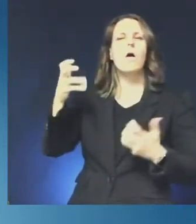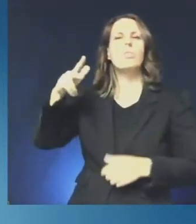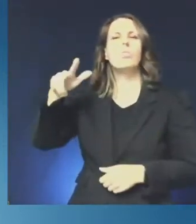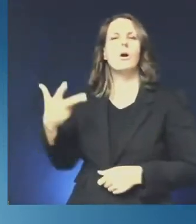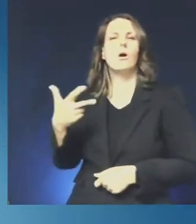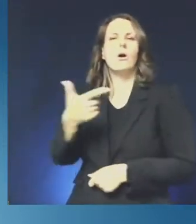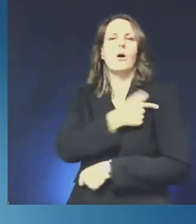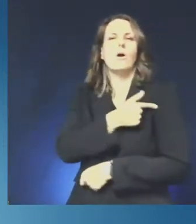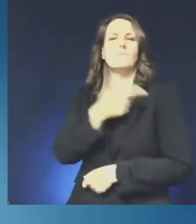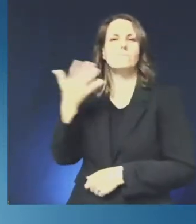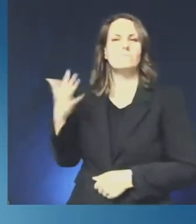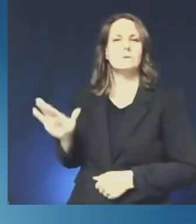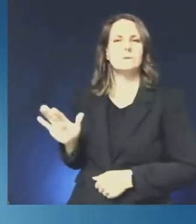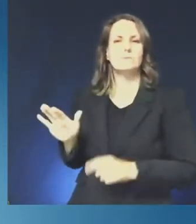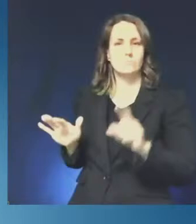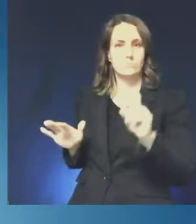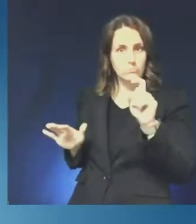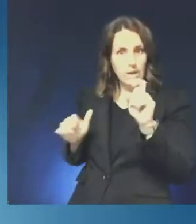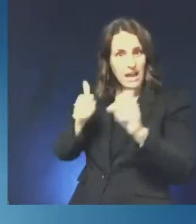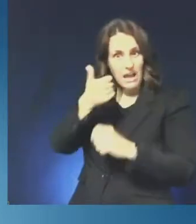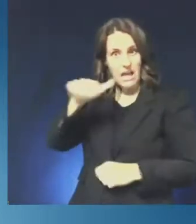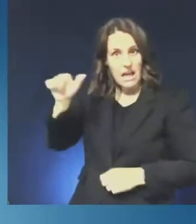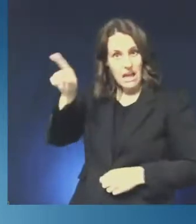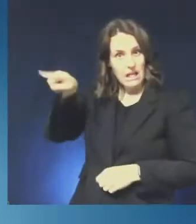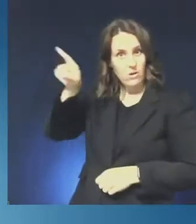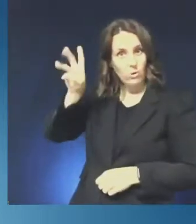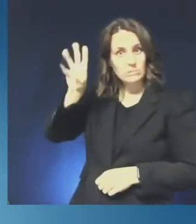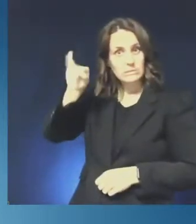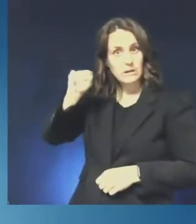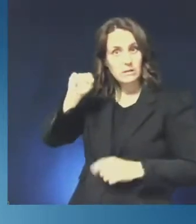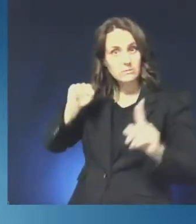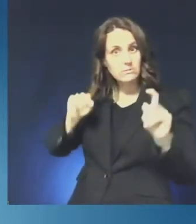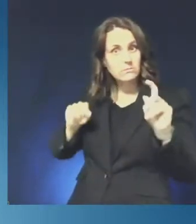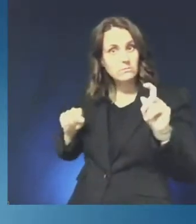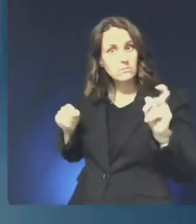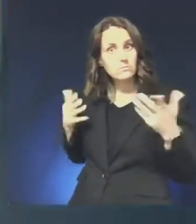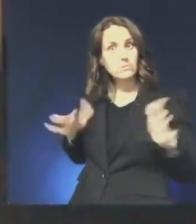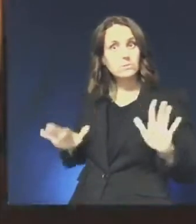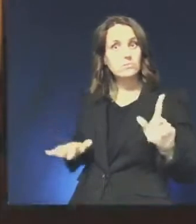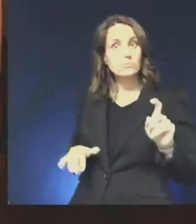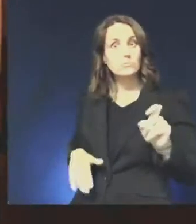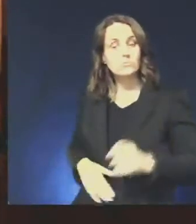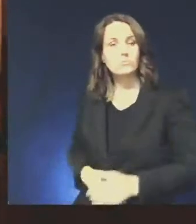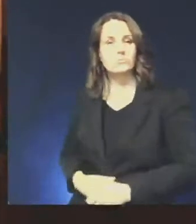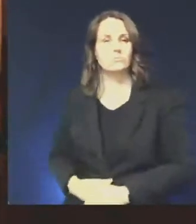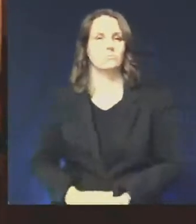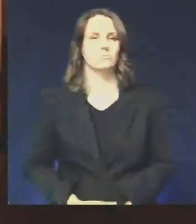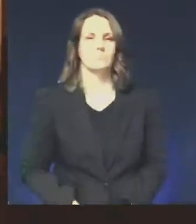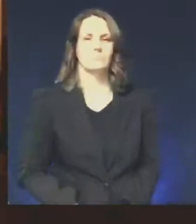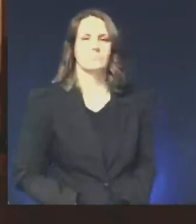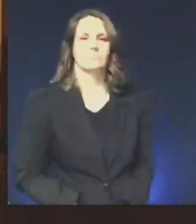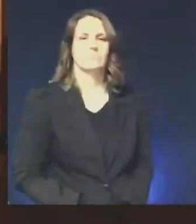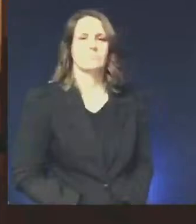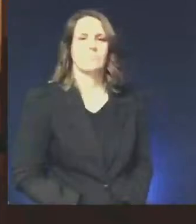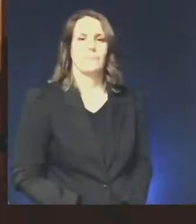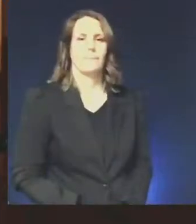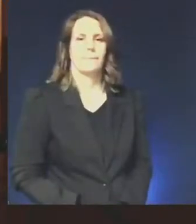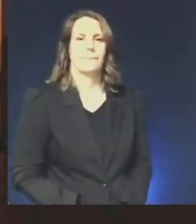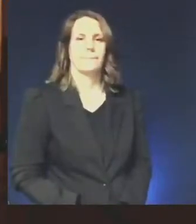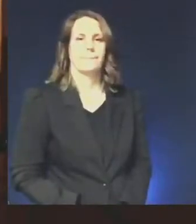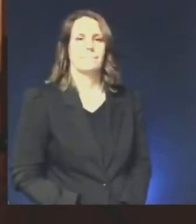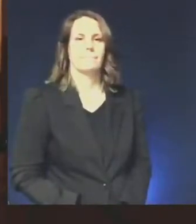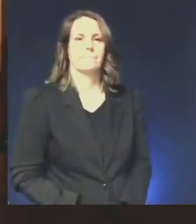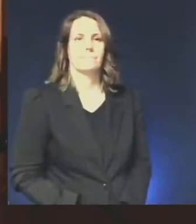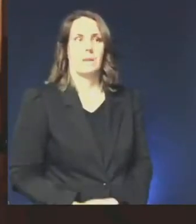million? Yeah, it's hard to say from our data. No one should be given a